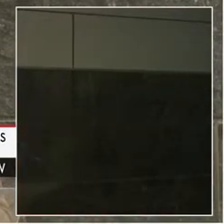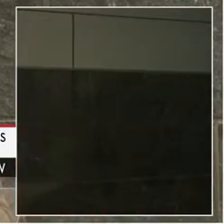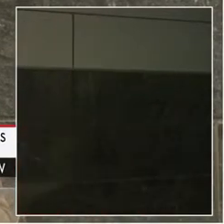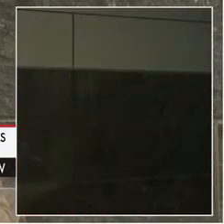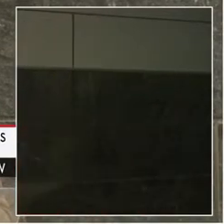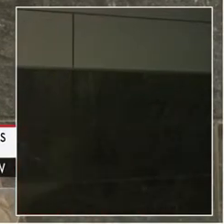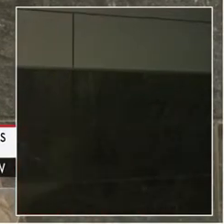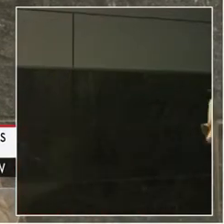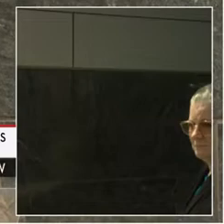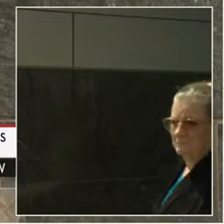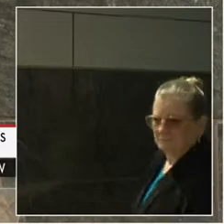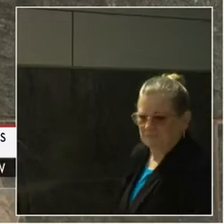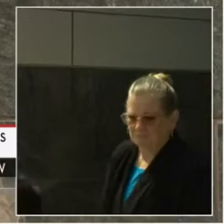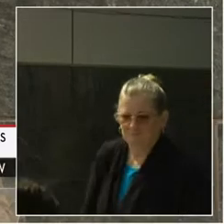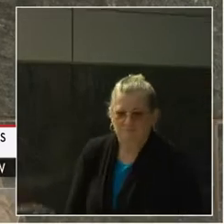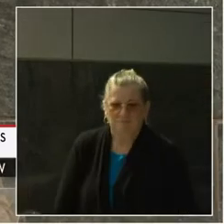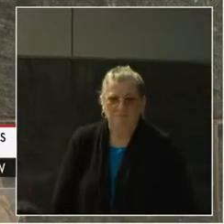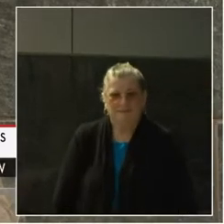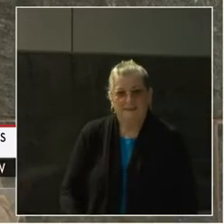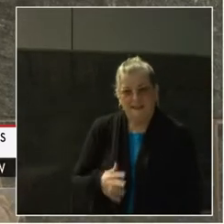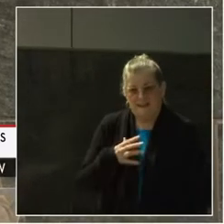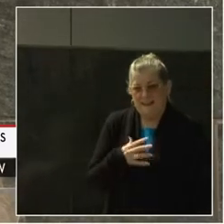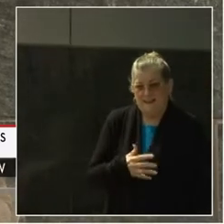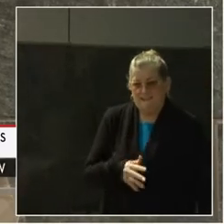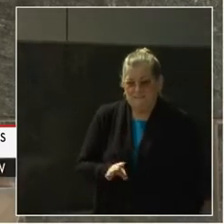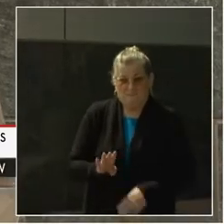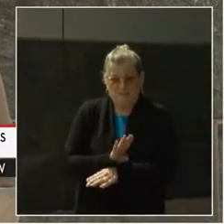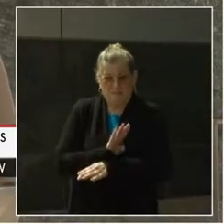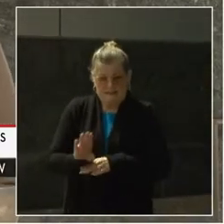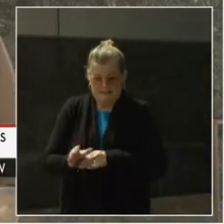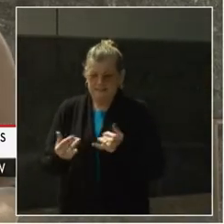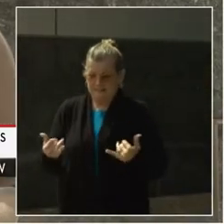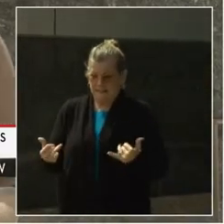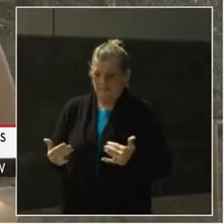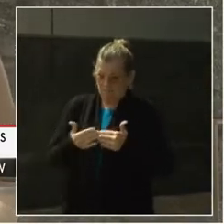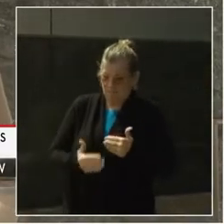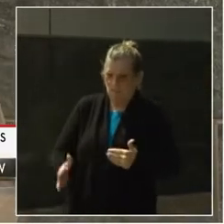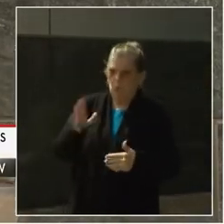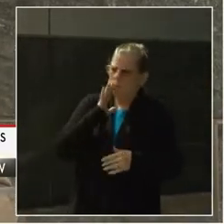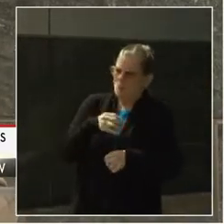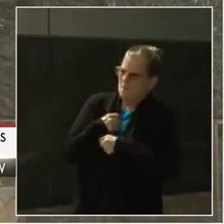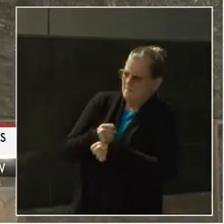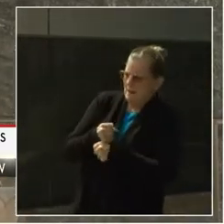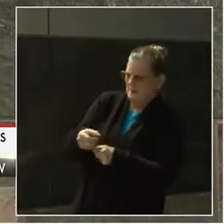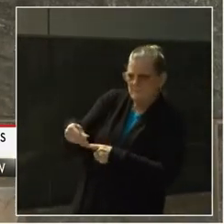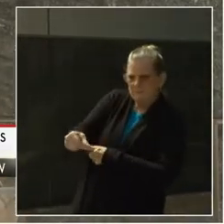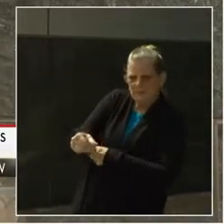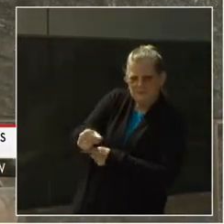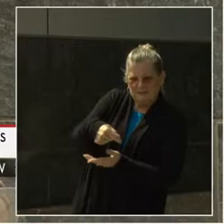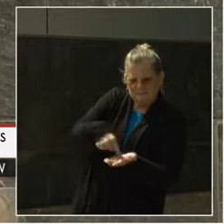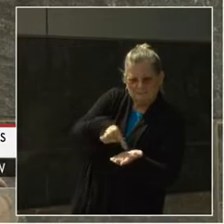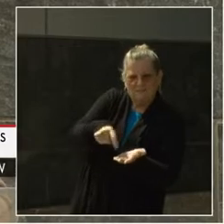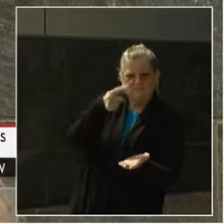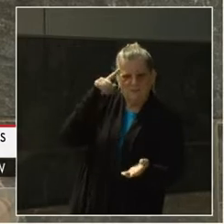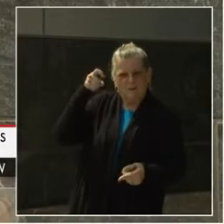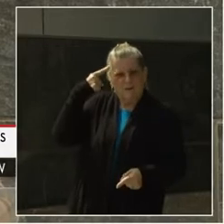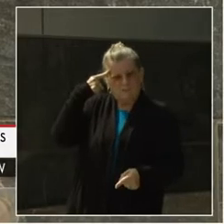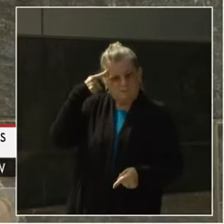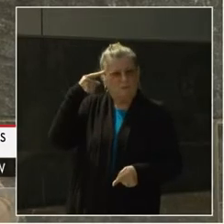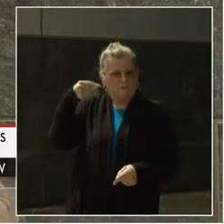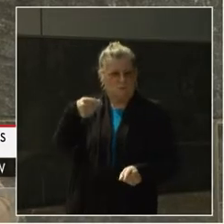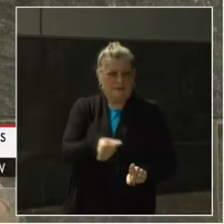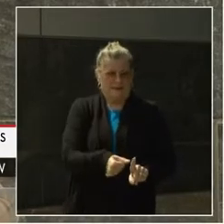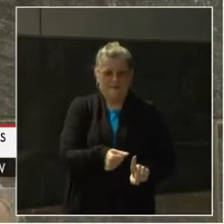And so to businesses, we're going to make those payments. The district government is. And we are just